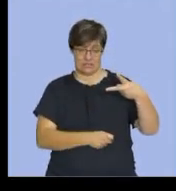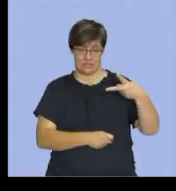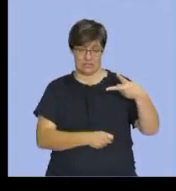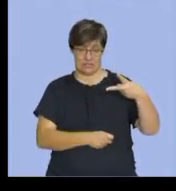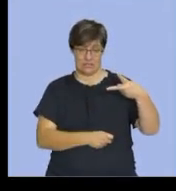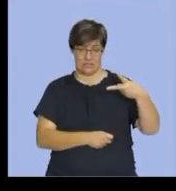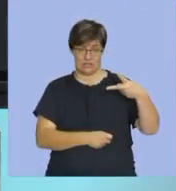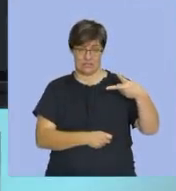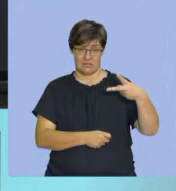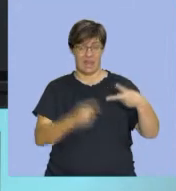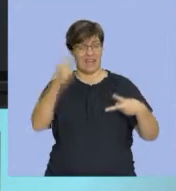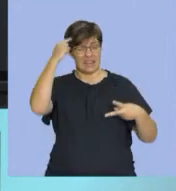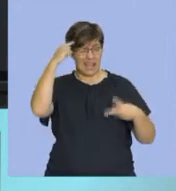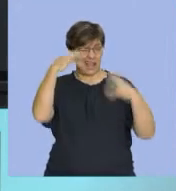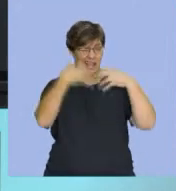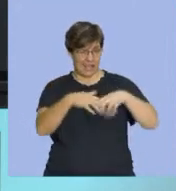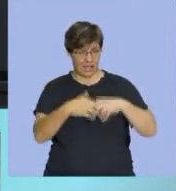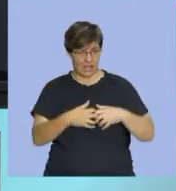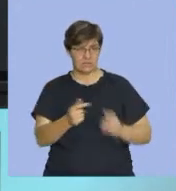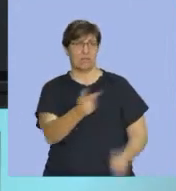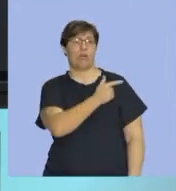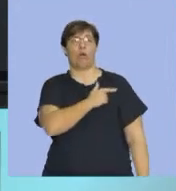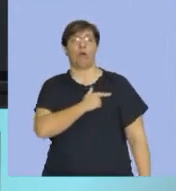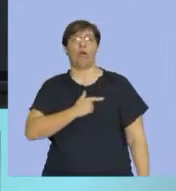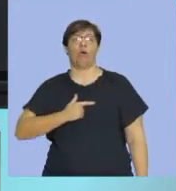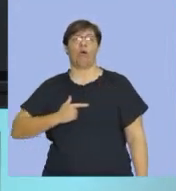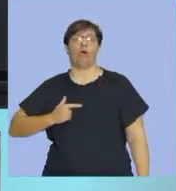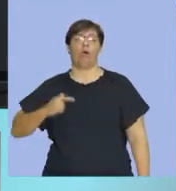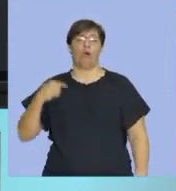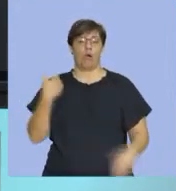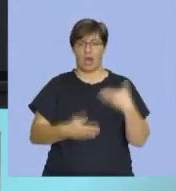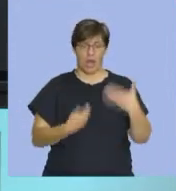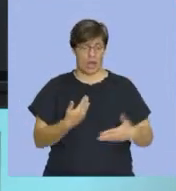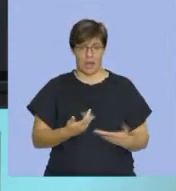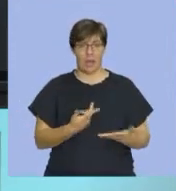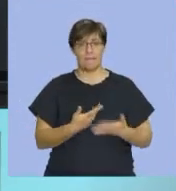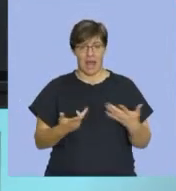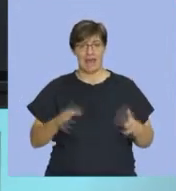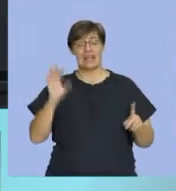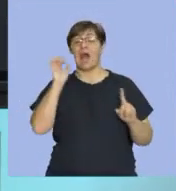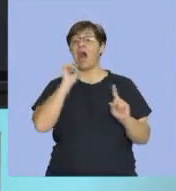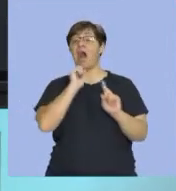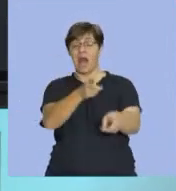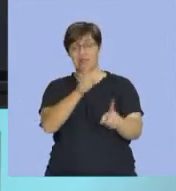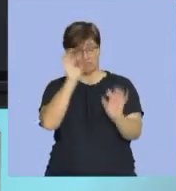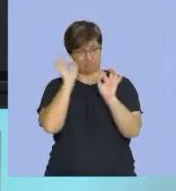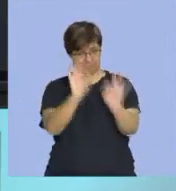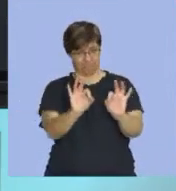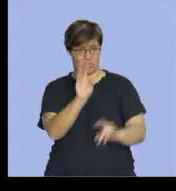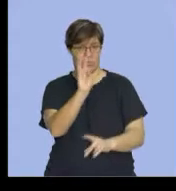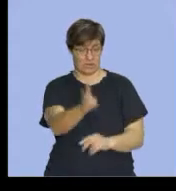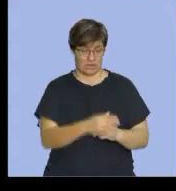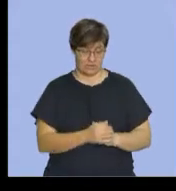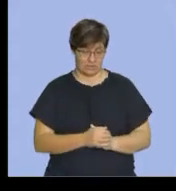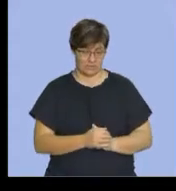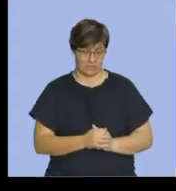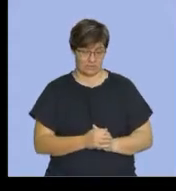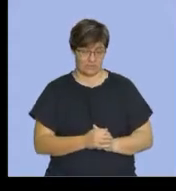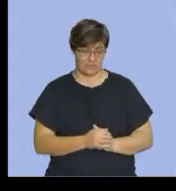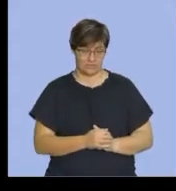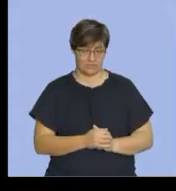one, okay? So the thing about these questions is they're long, but we get a very accurate answer. So